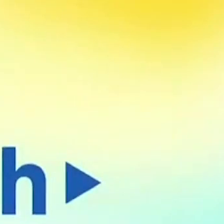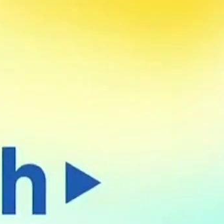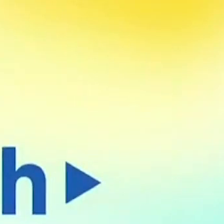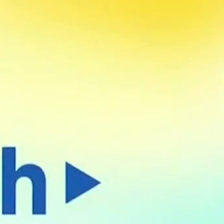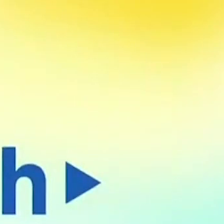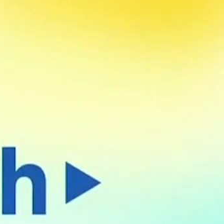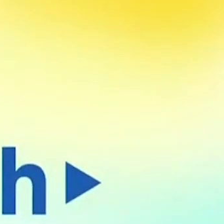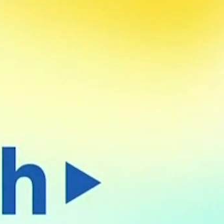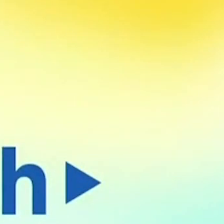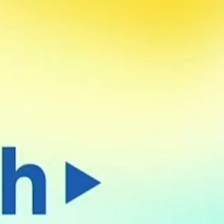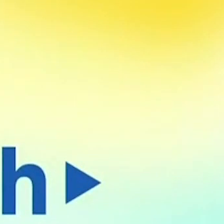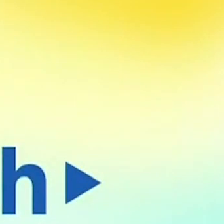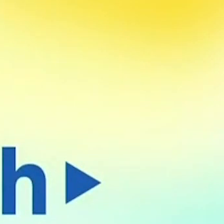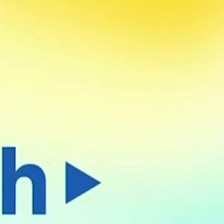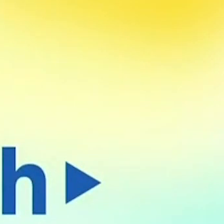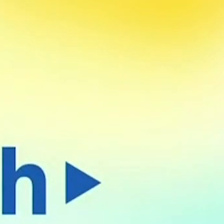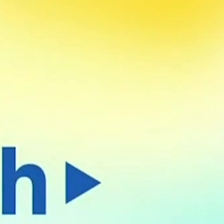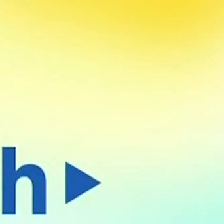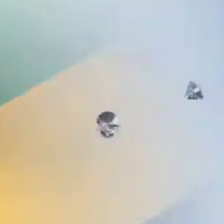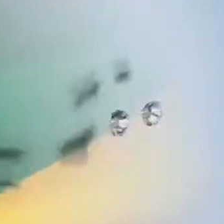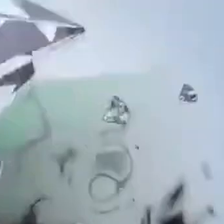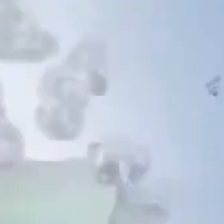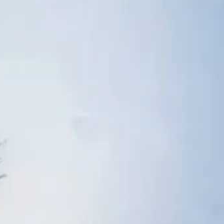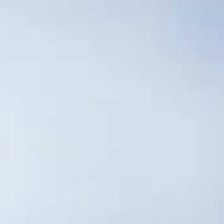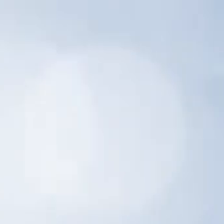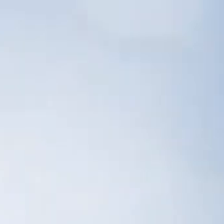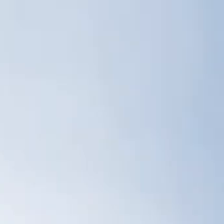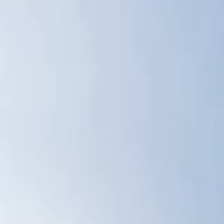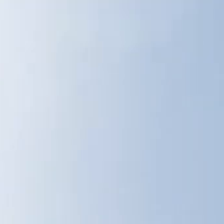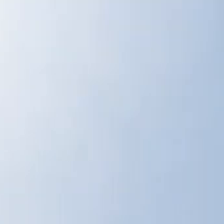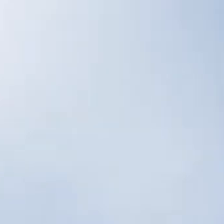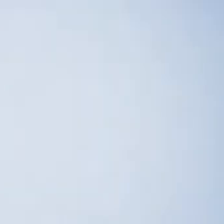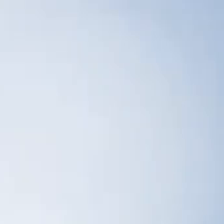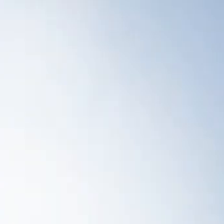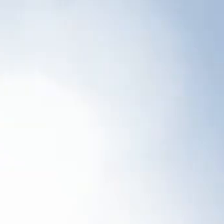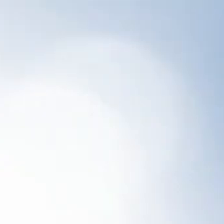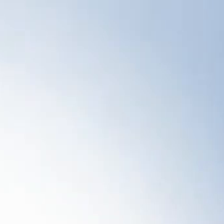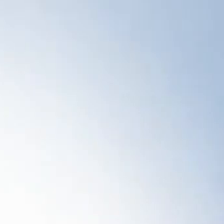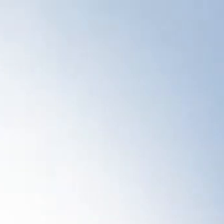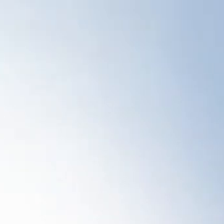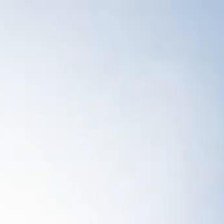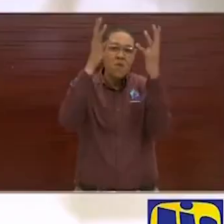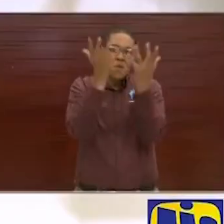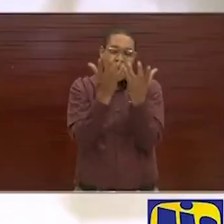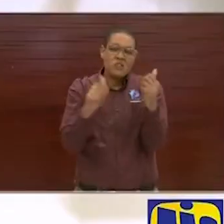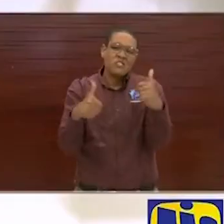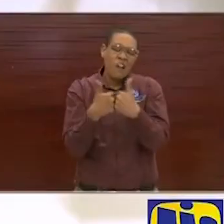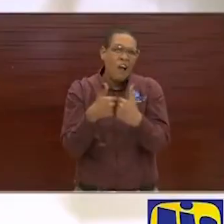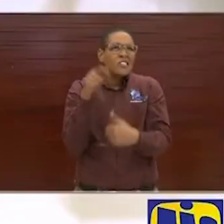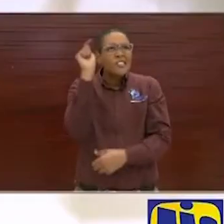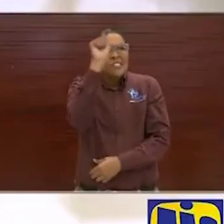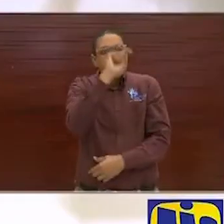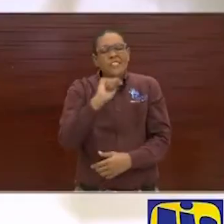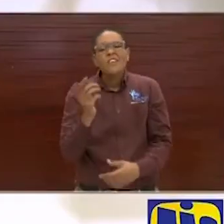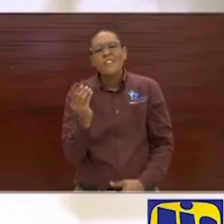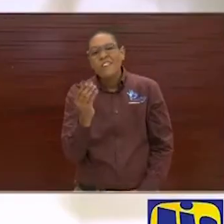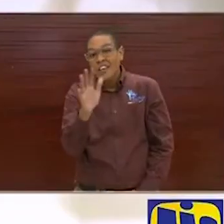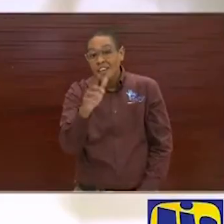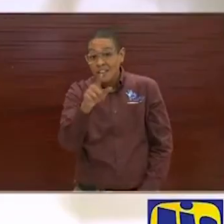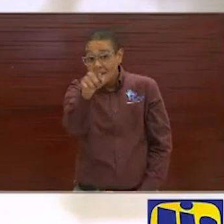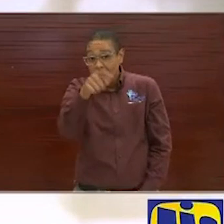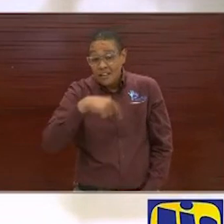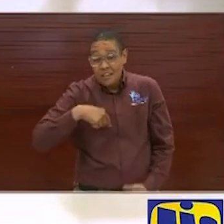is significant as Jamaica is celebrating 60 years of independence. If we have learned